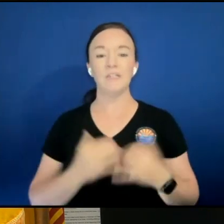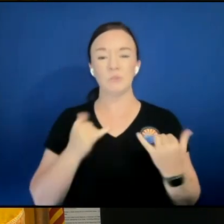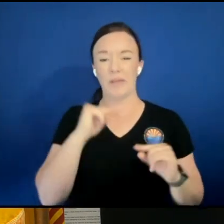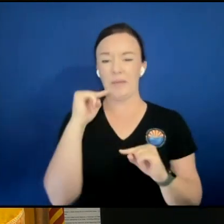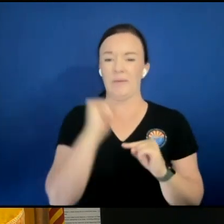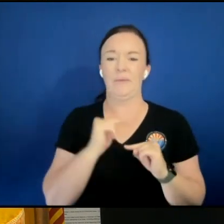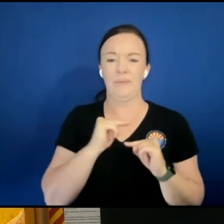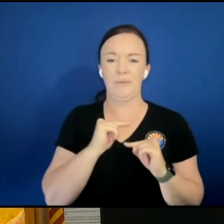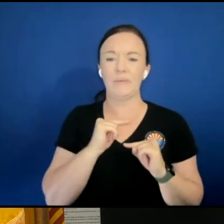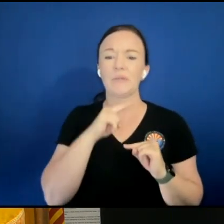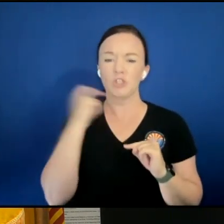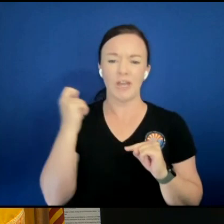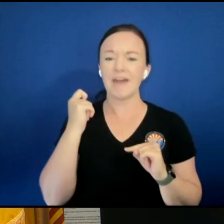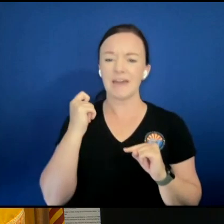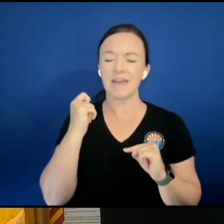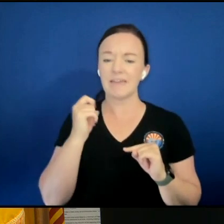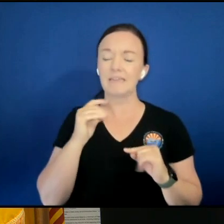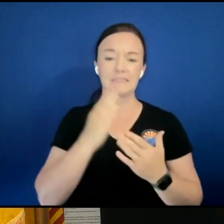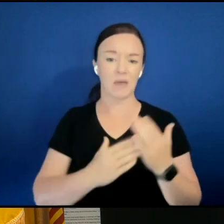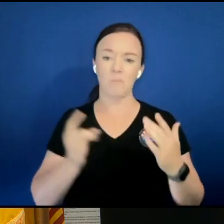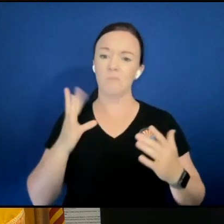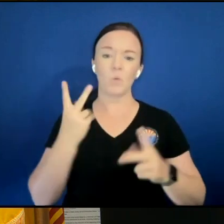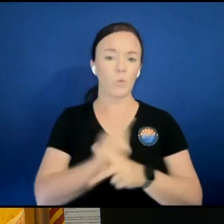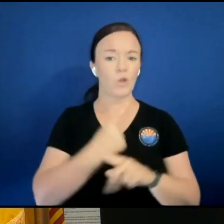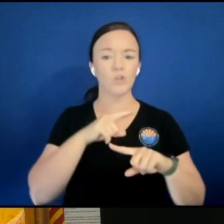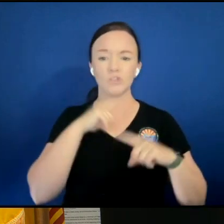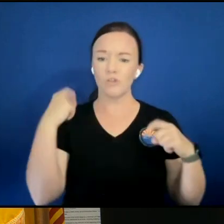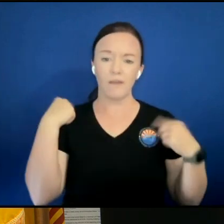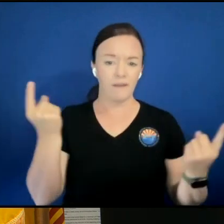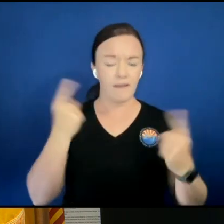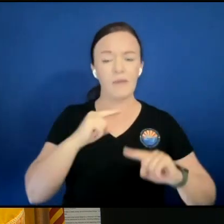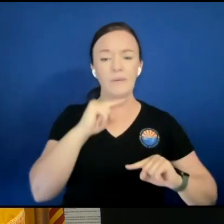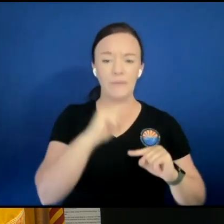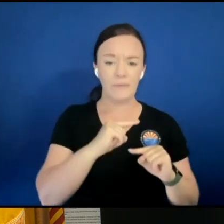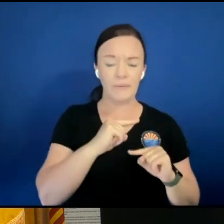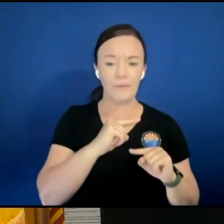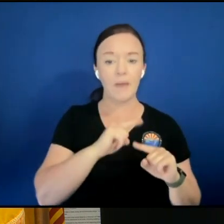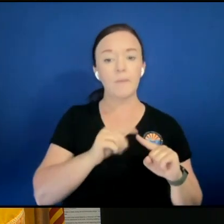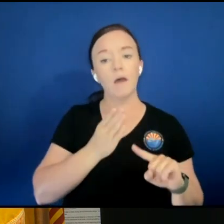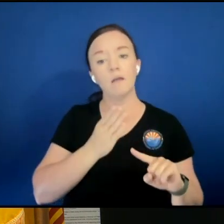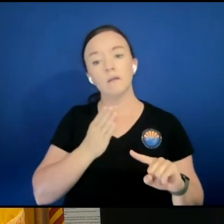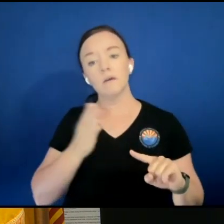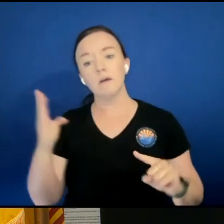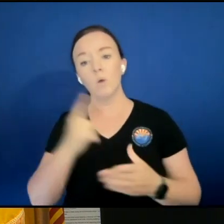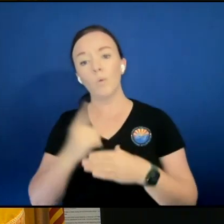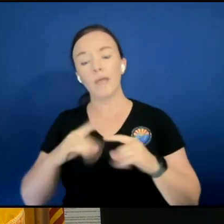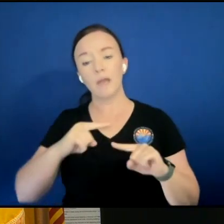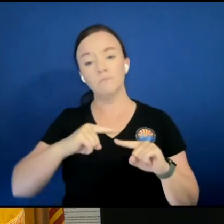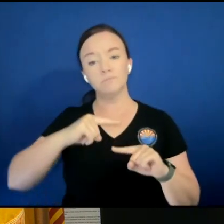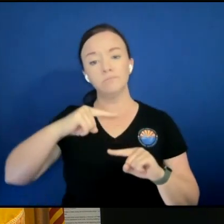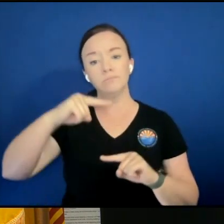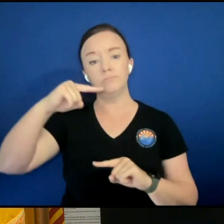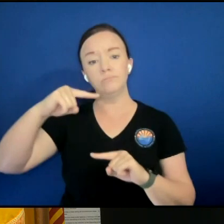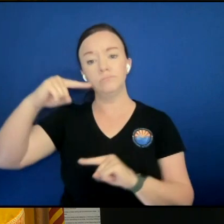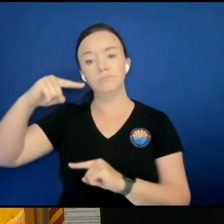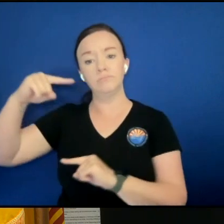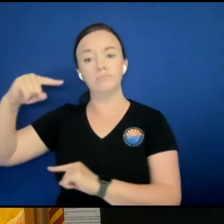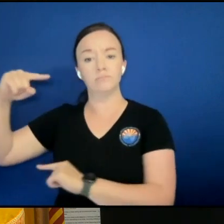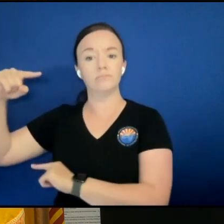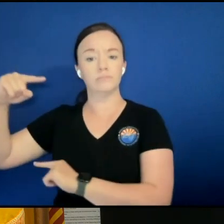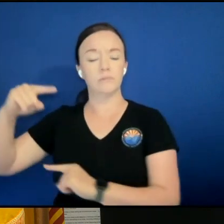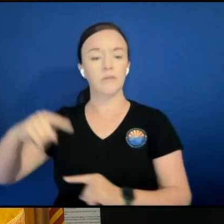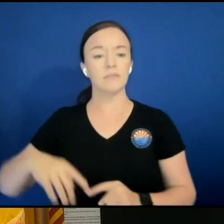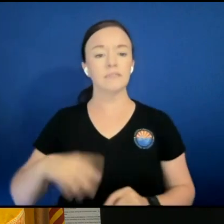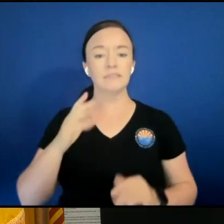really dry, some of the driest that we've seen, but as we progress further and further into the weekend, you'll see